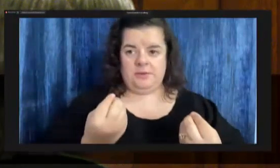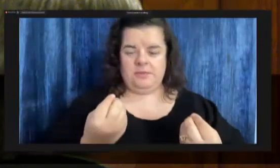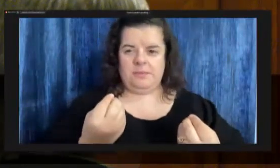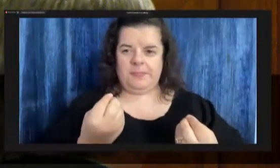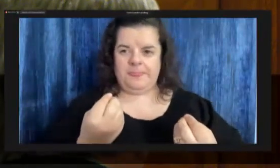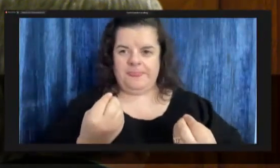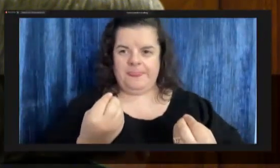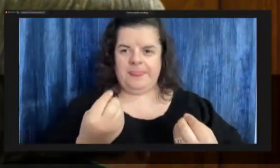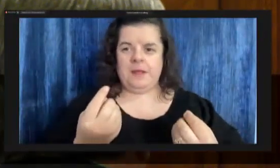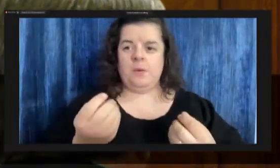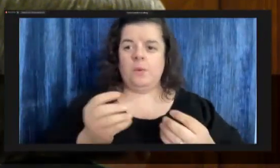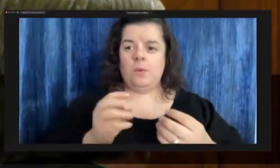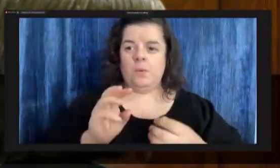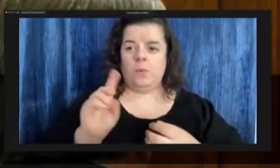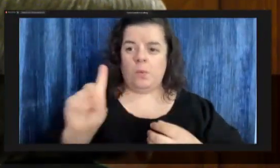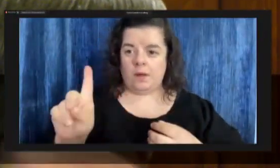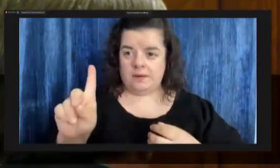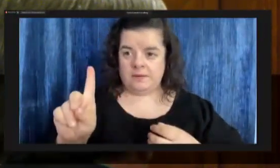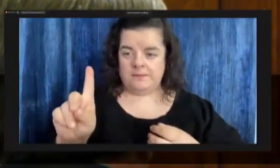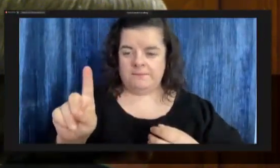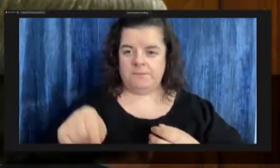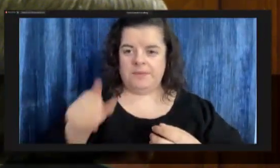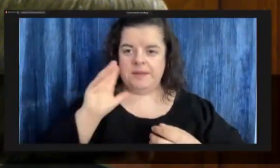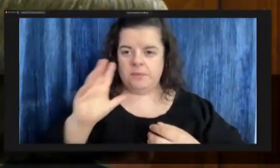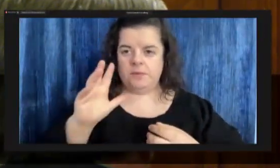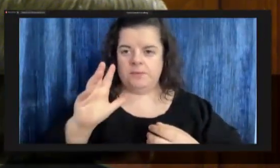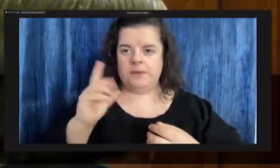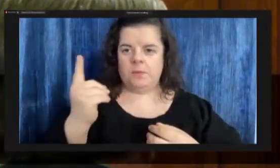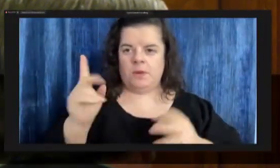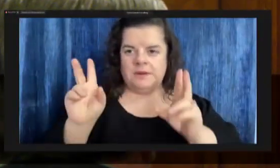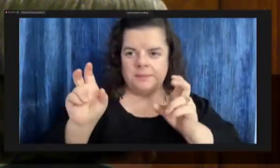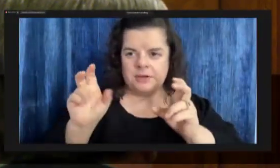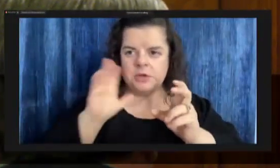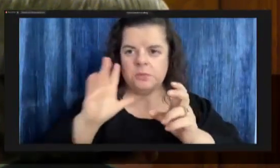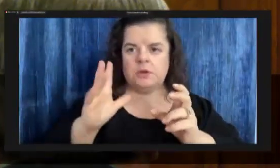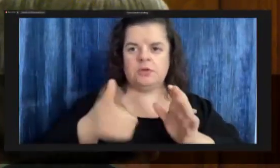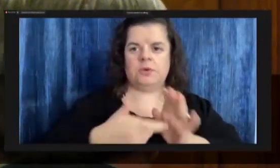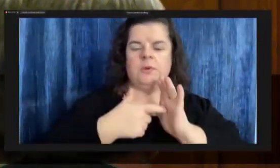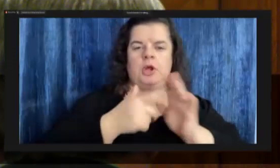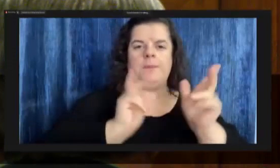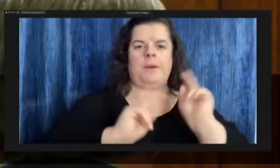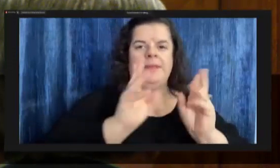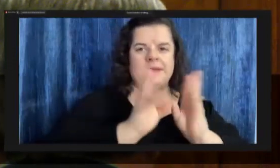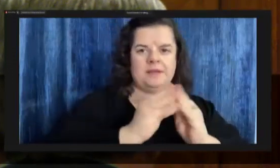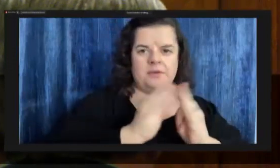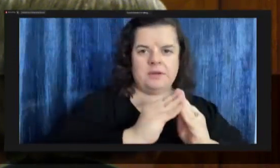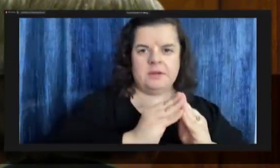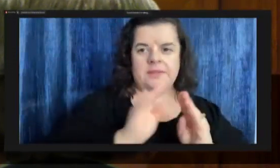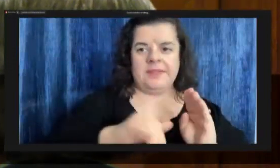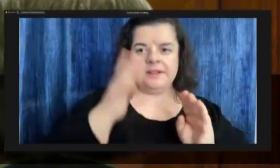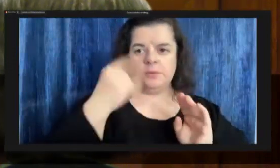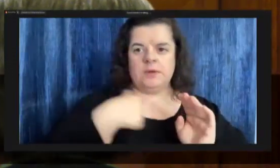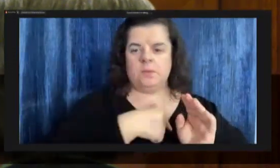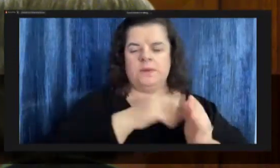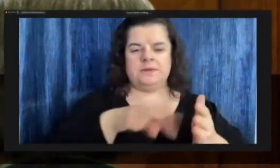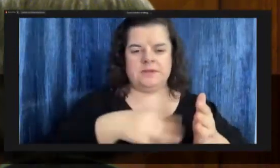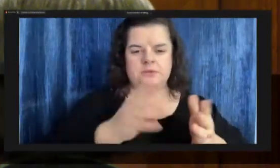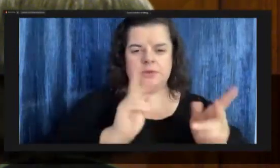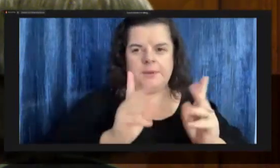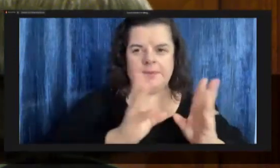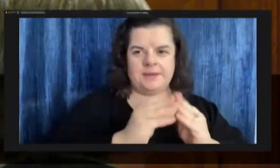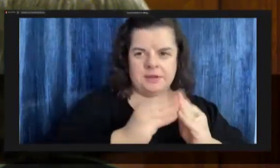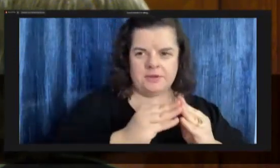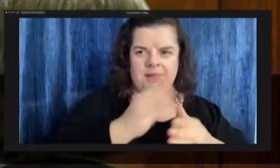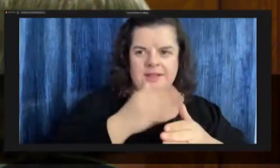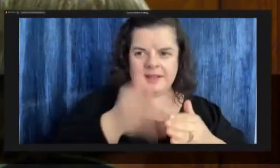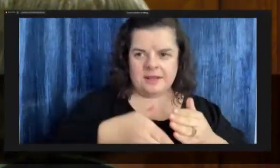well, one, this would be one of those matters that would require like public hearing, which is why we schedule the public hearing at the end, because